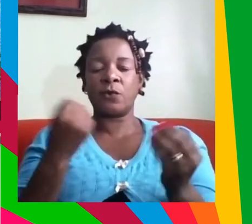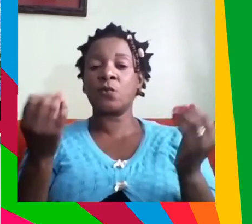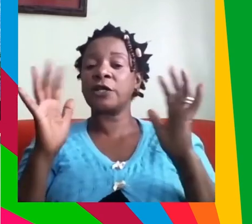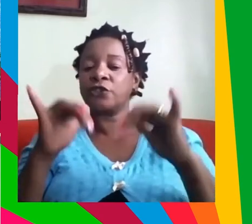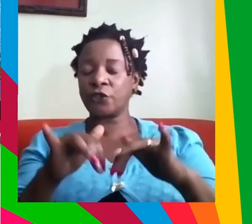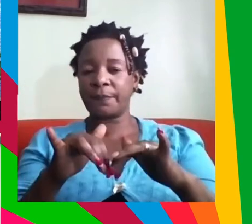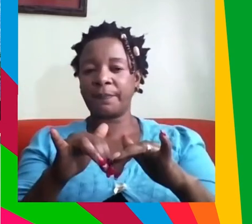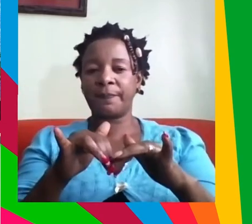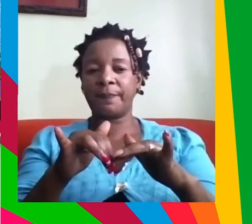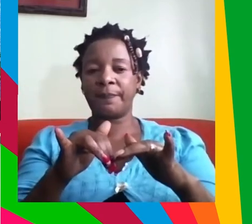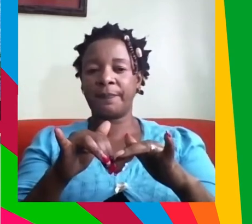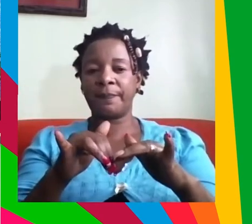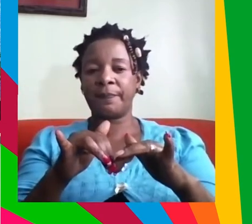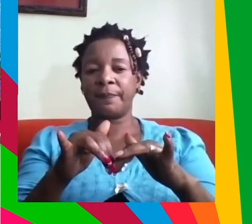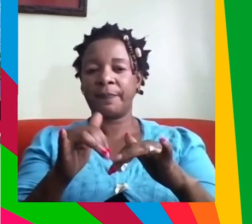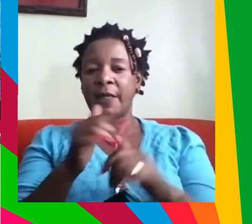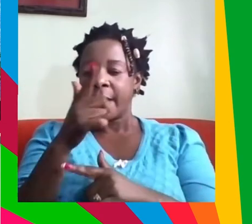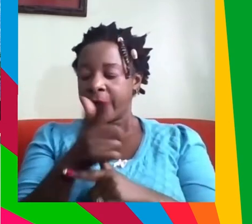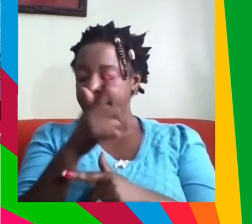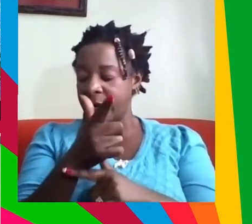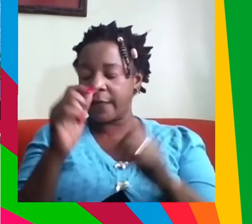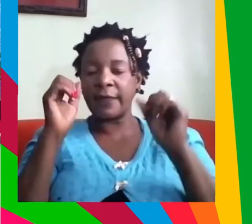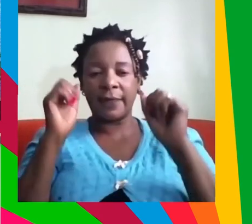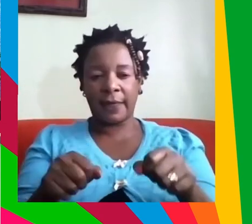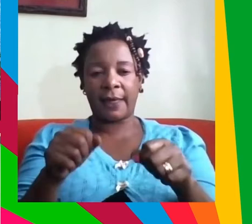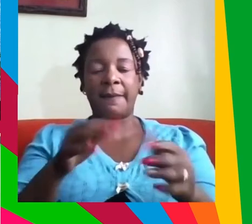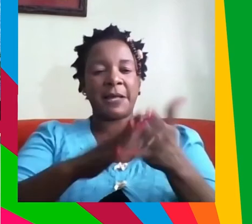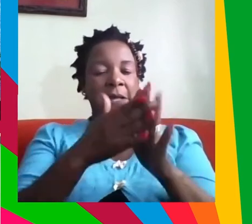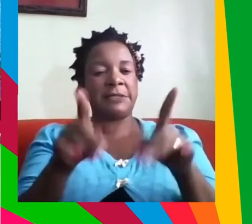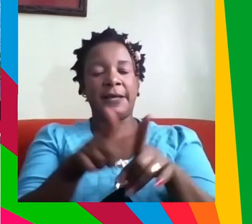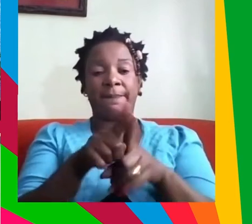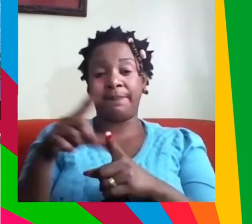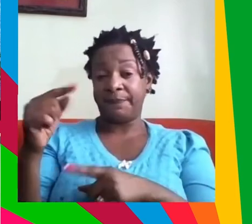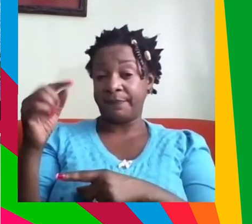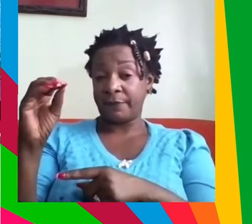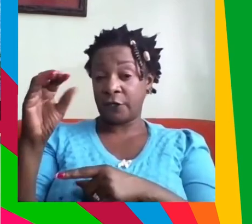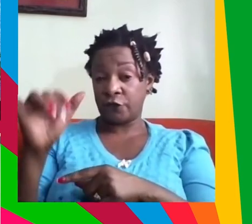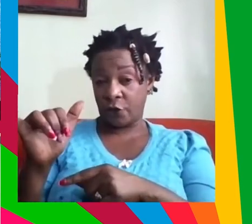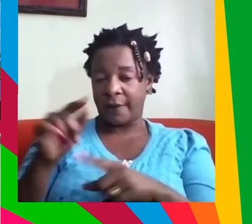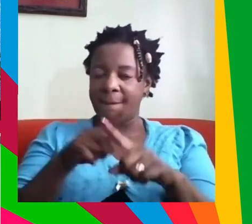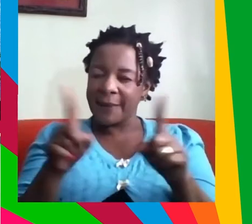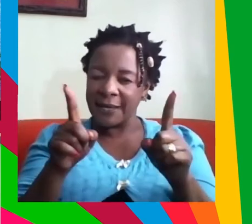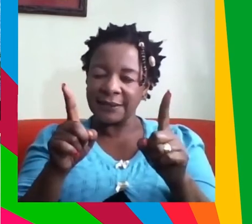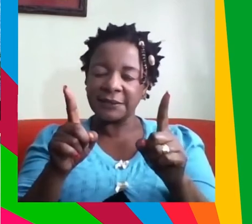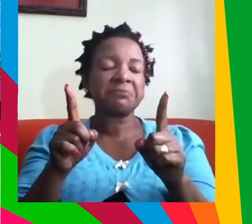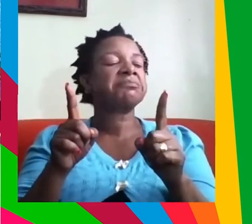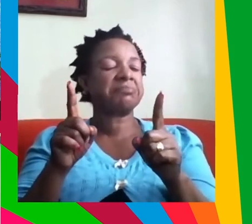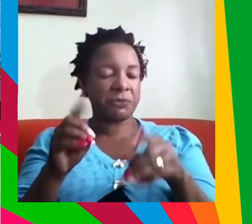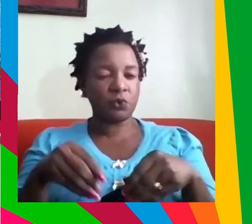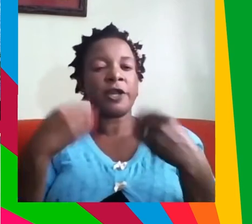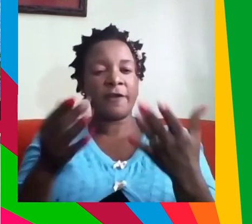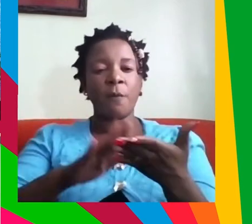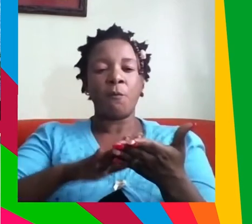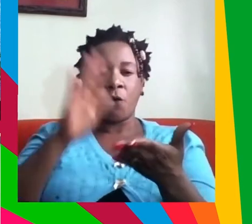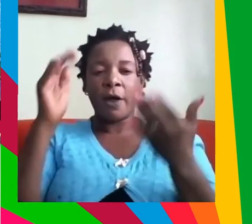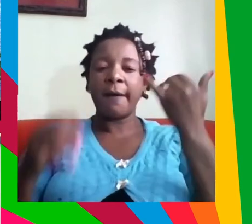that the camera can be a toy, but this toy will give you much more than just playfulness and